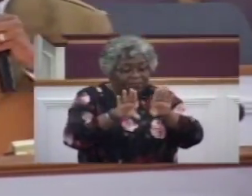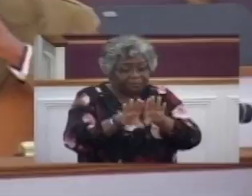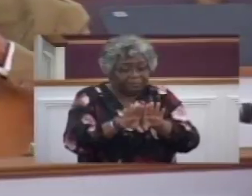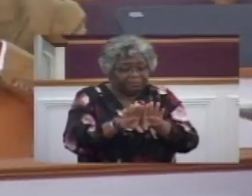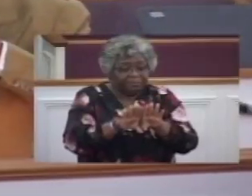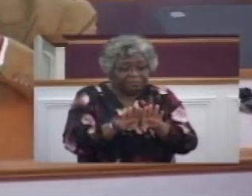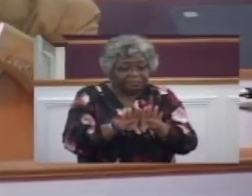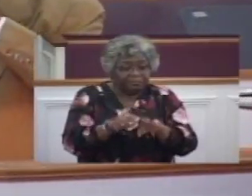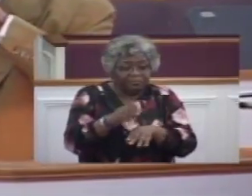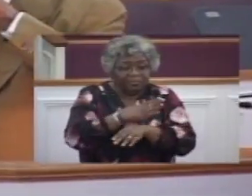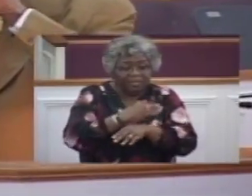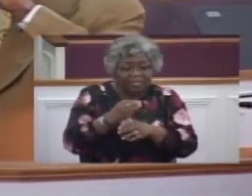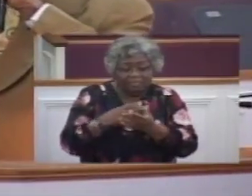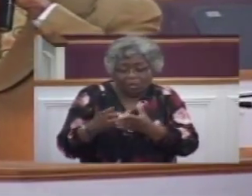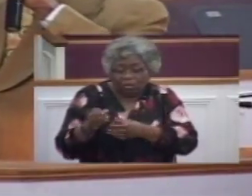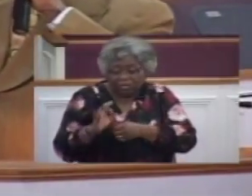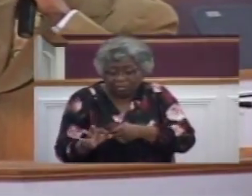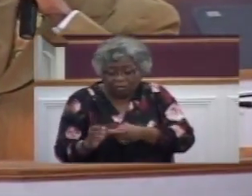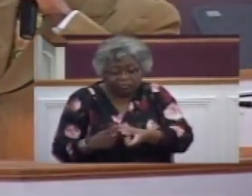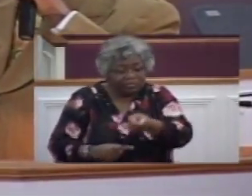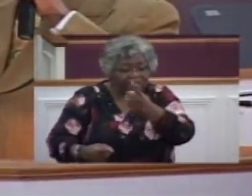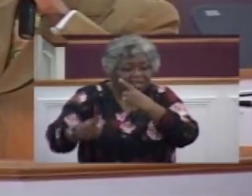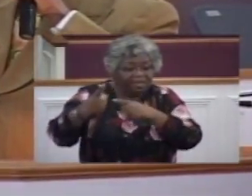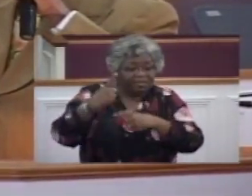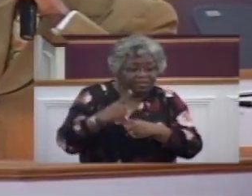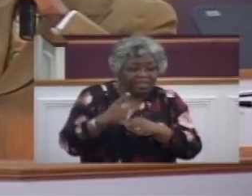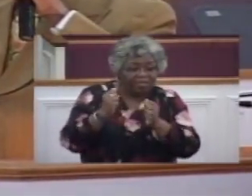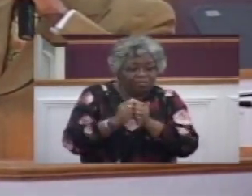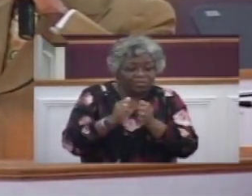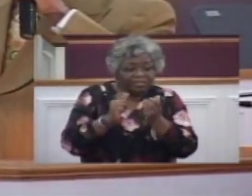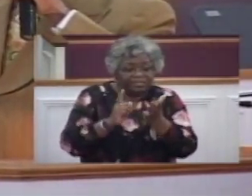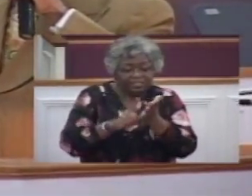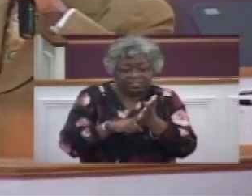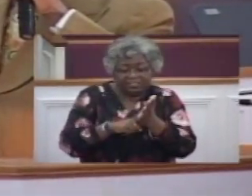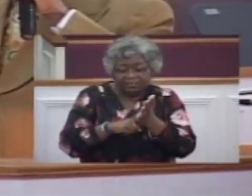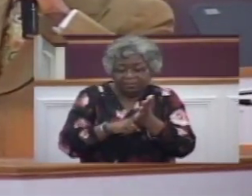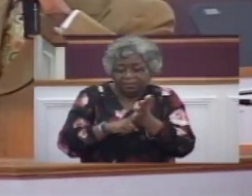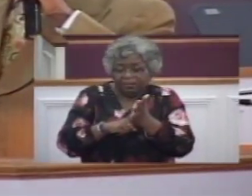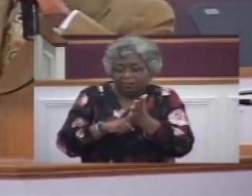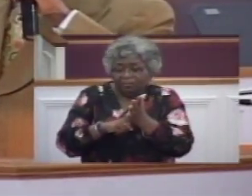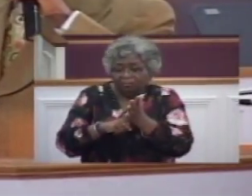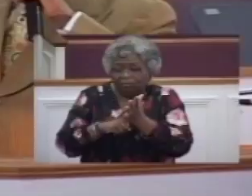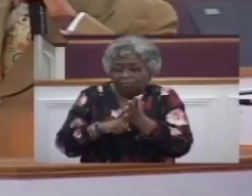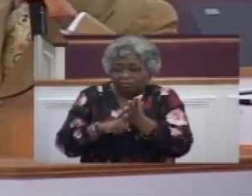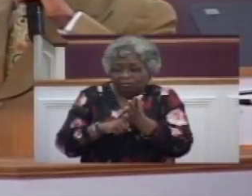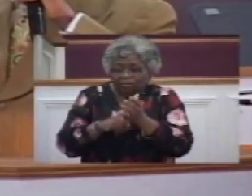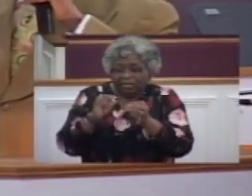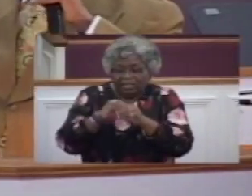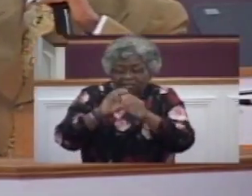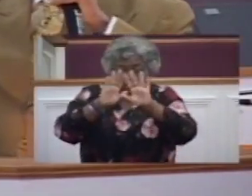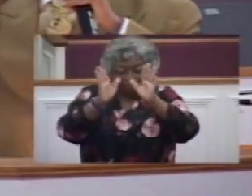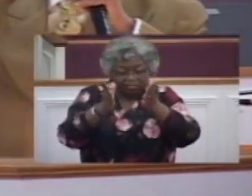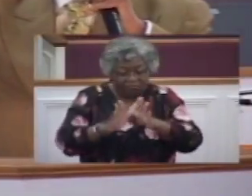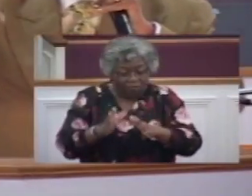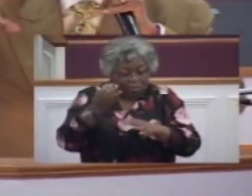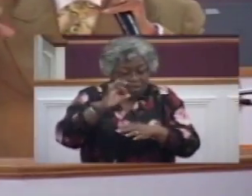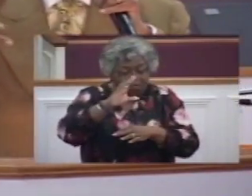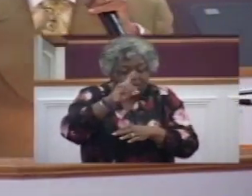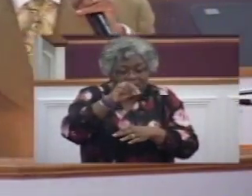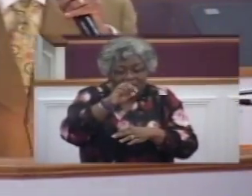me? And the Holy Ghost came down, but this time it came down in the form of a